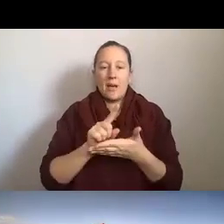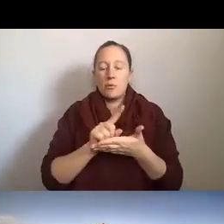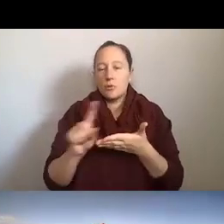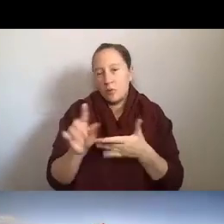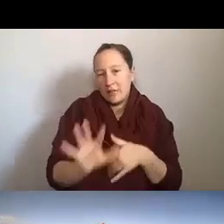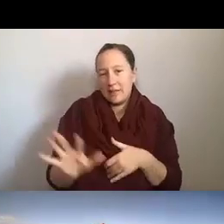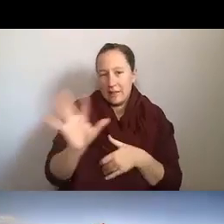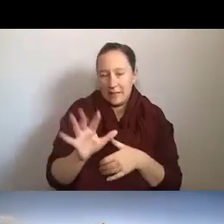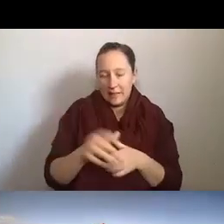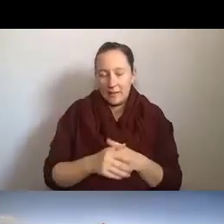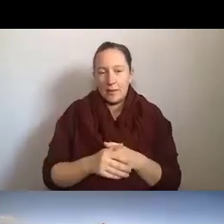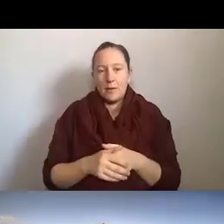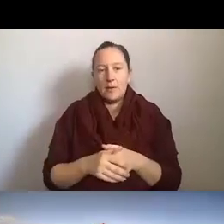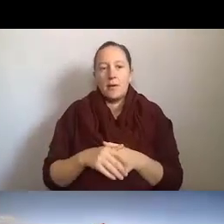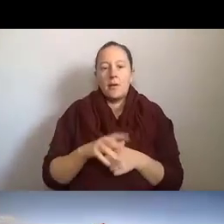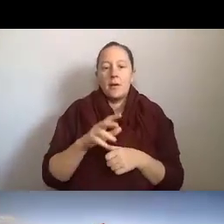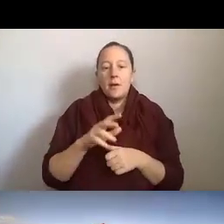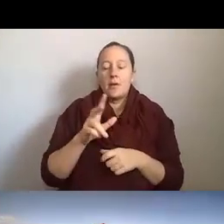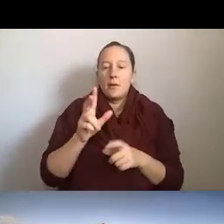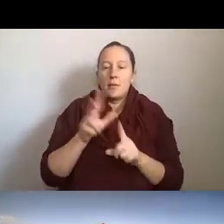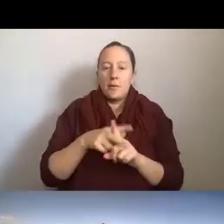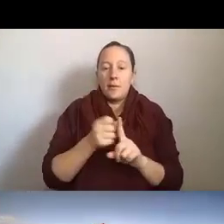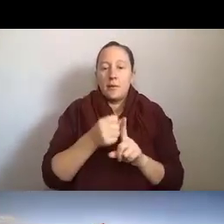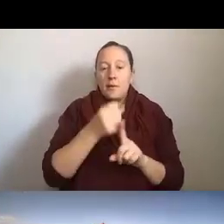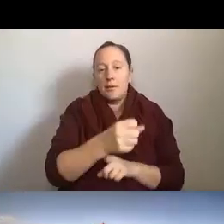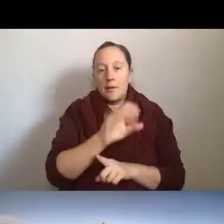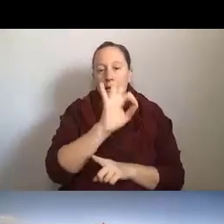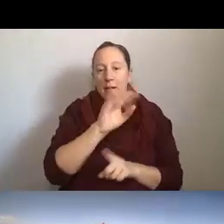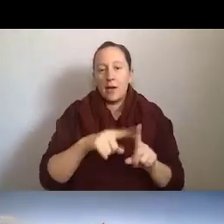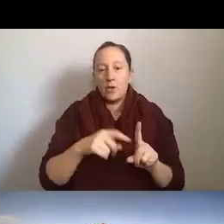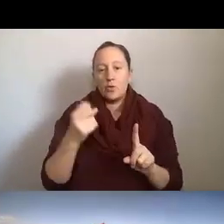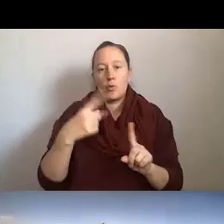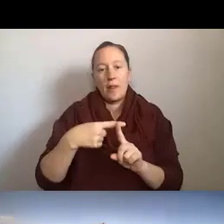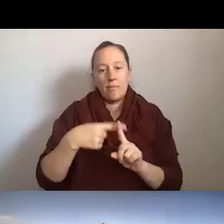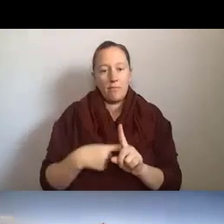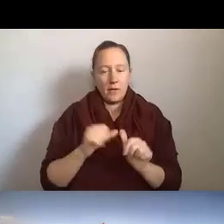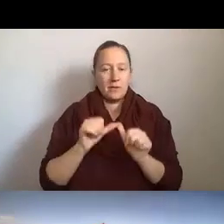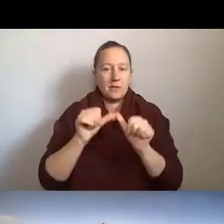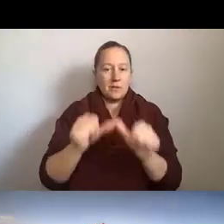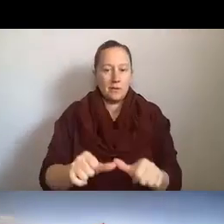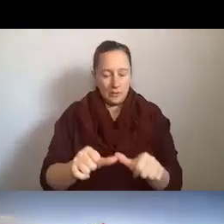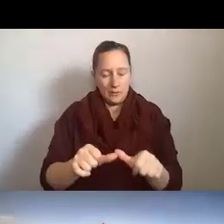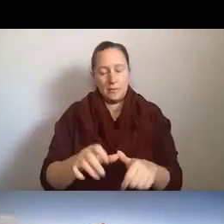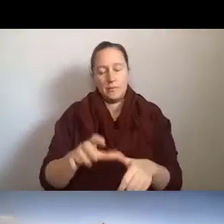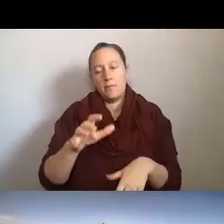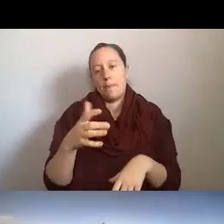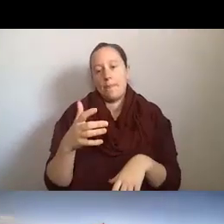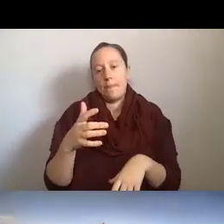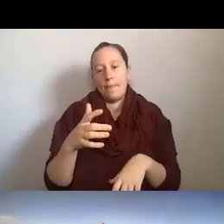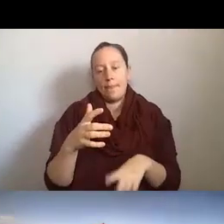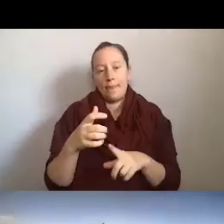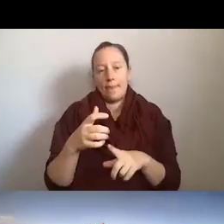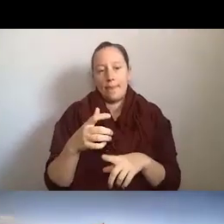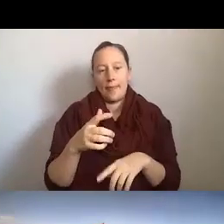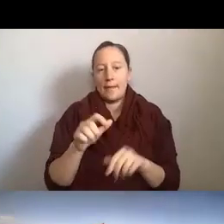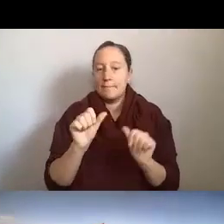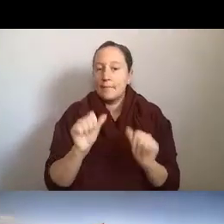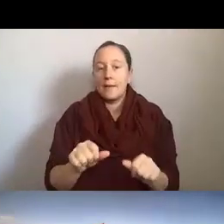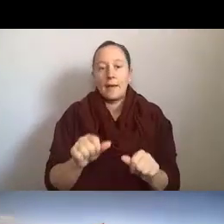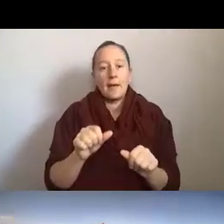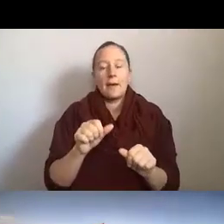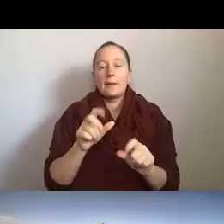on or before the time that you appoint a trainee, you have to submit an appointment form. Could everybody